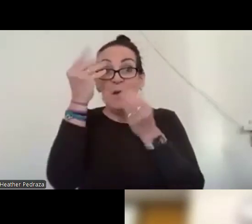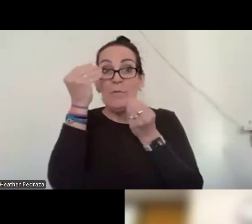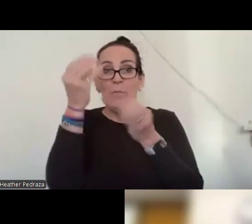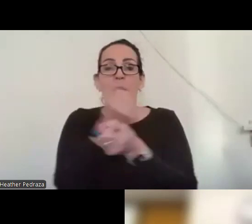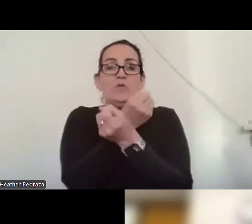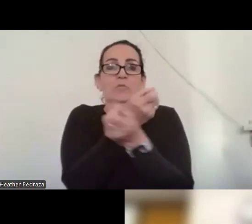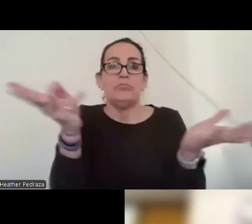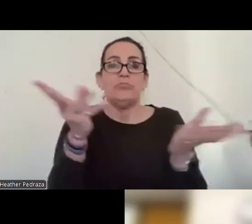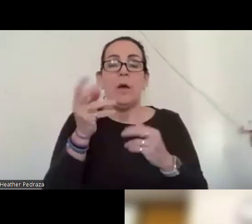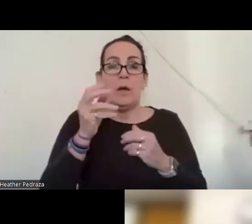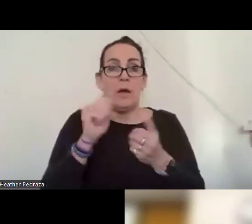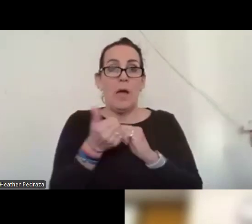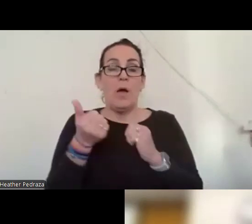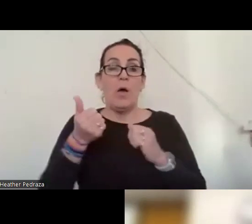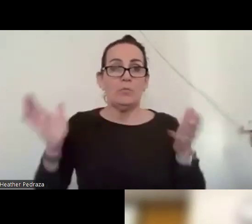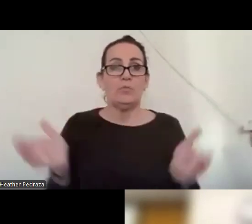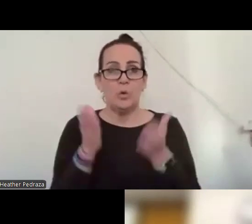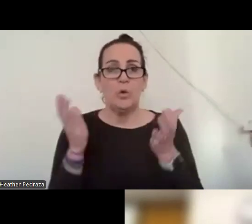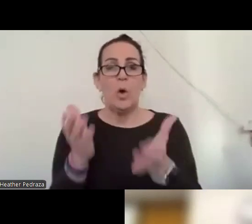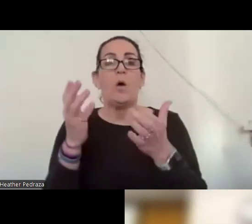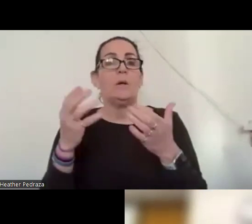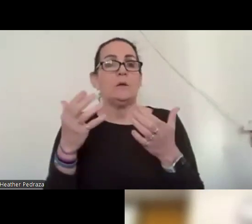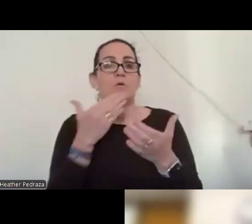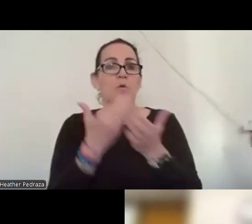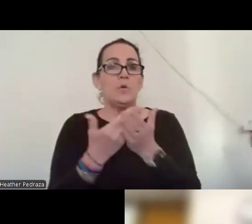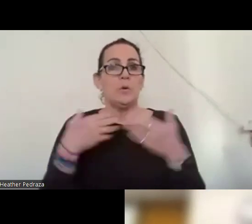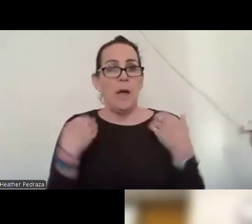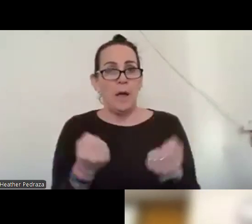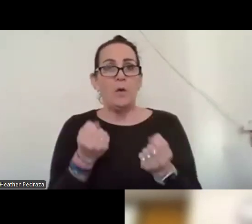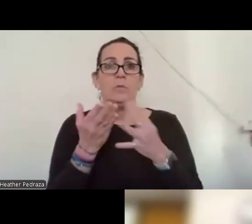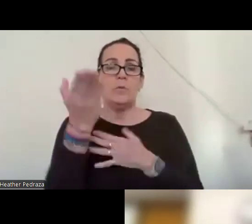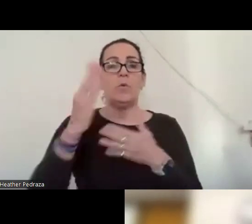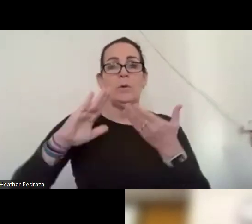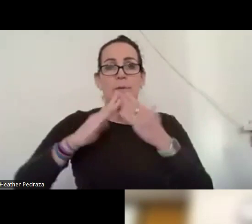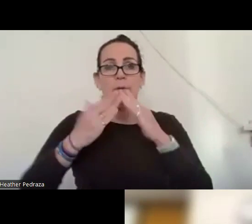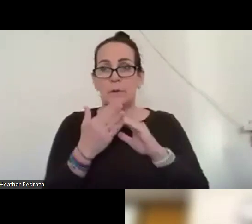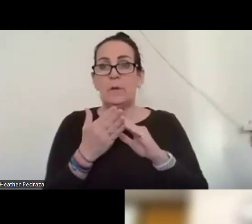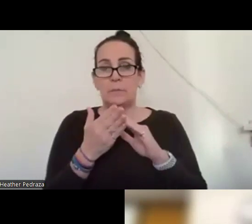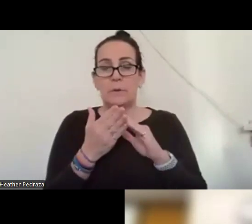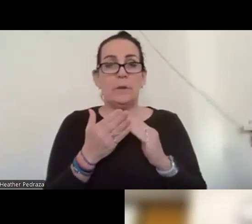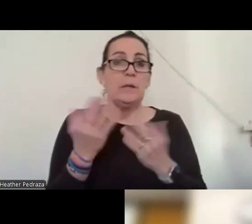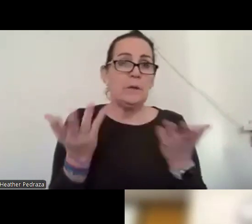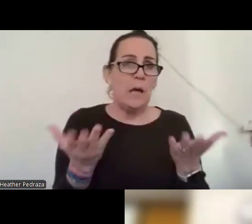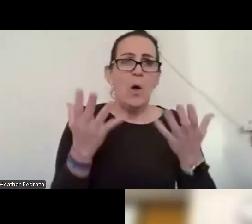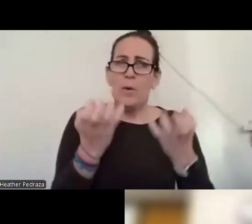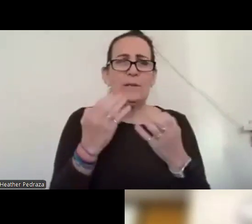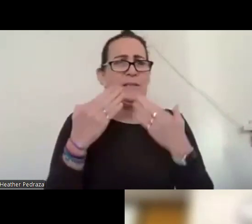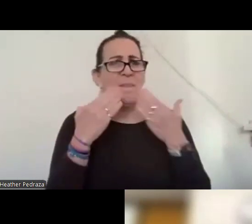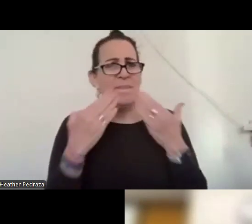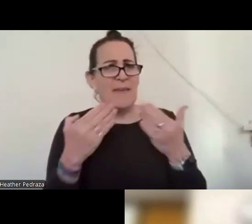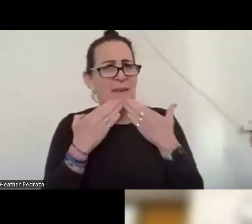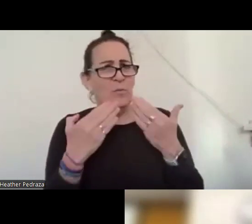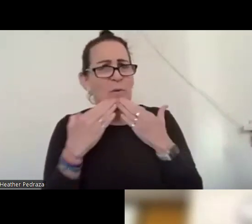and promote wellness through our communities. So I just want to say thank you to these panelists